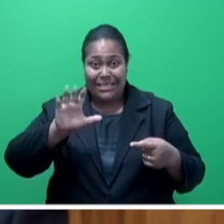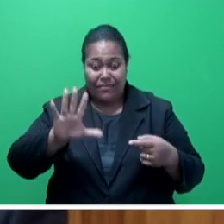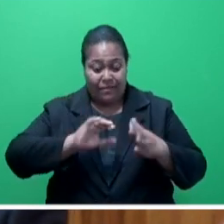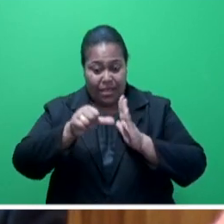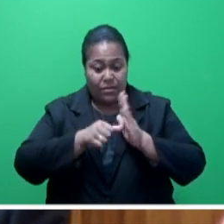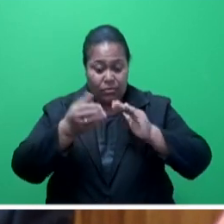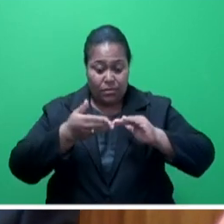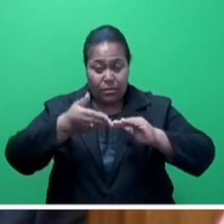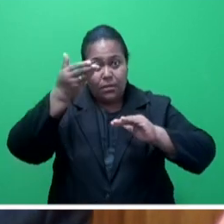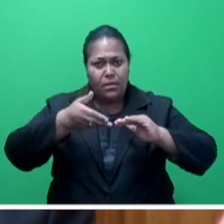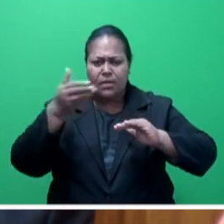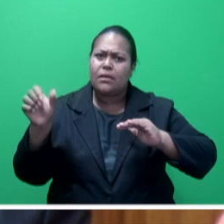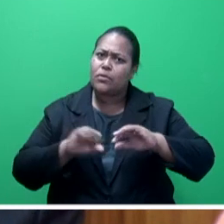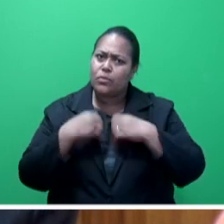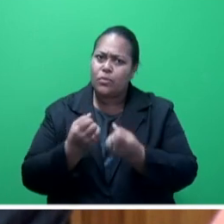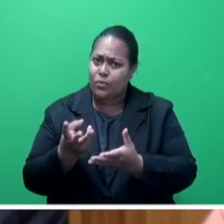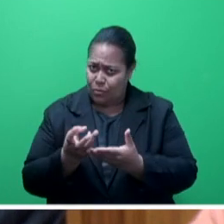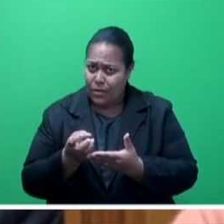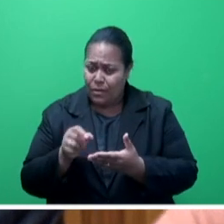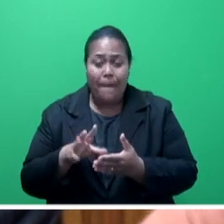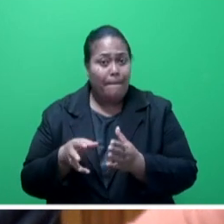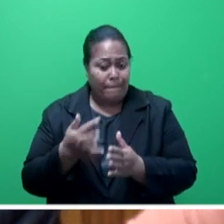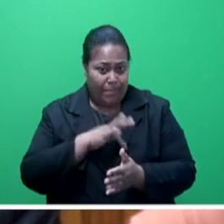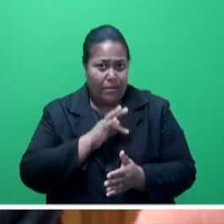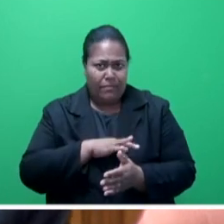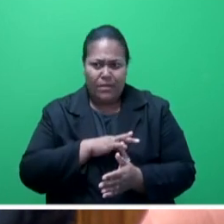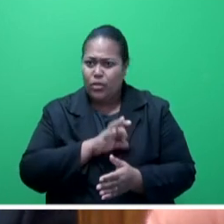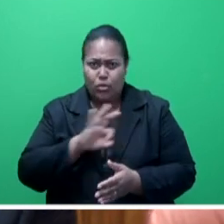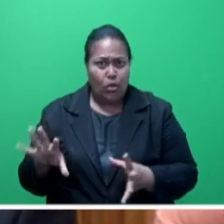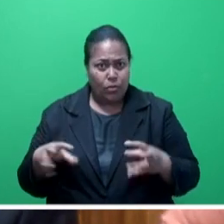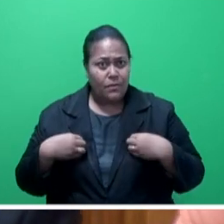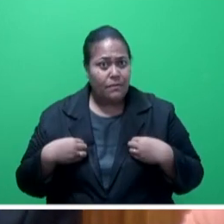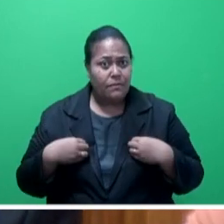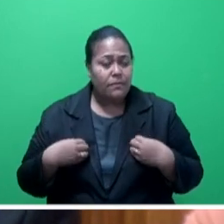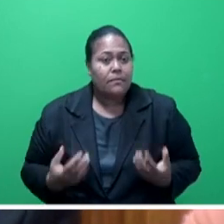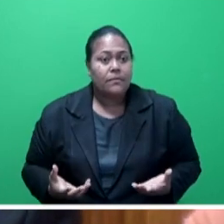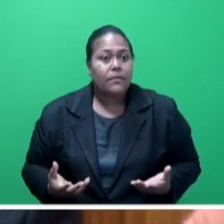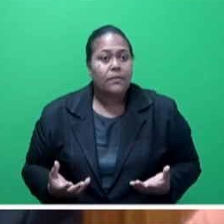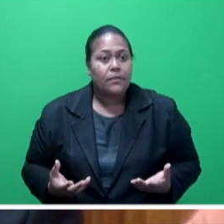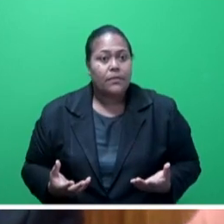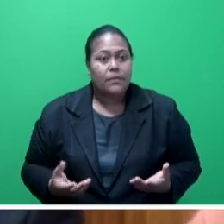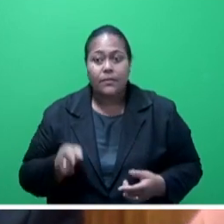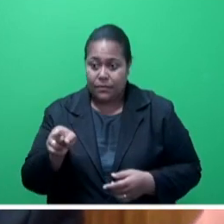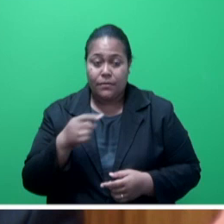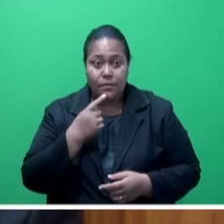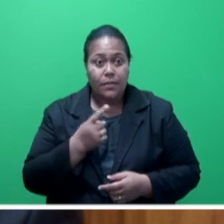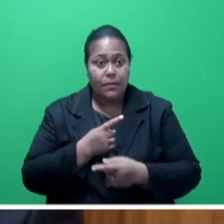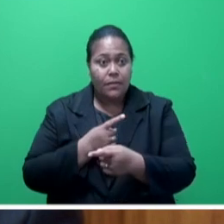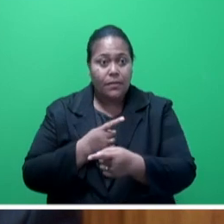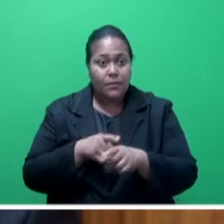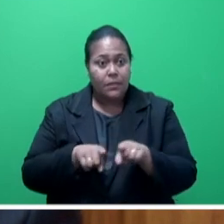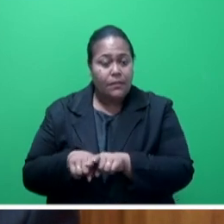social pension should not get that social pension? Our uncles and our aunts in the villages, is that what they're saying? Are